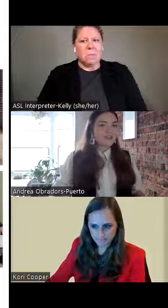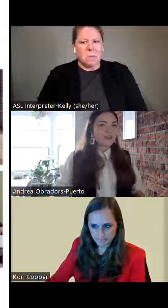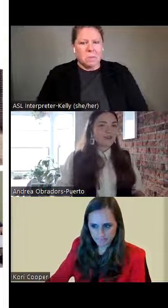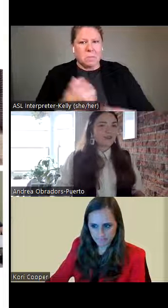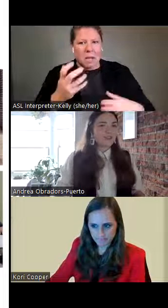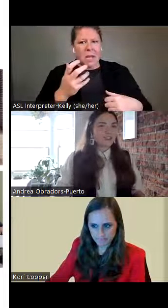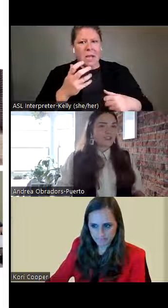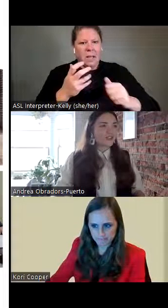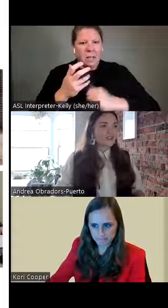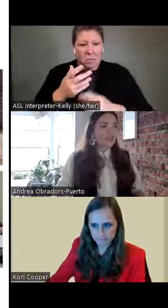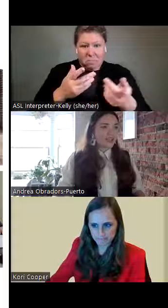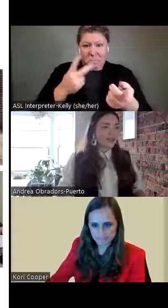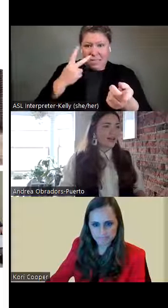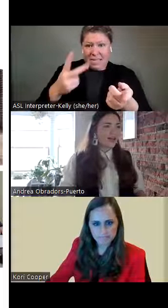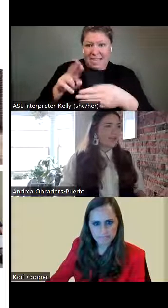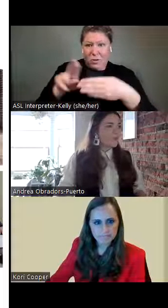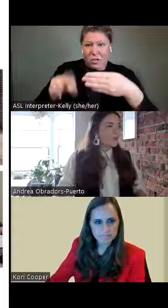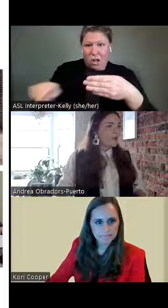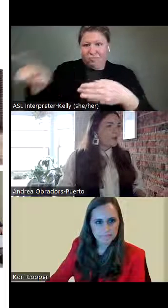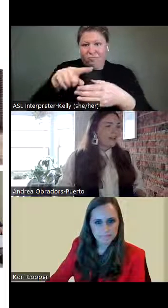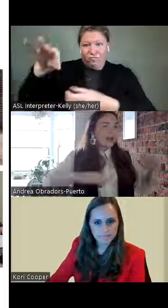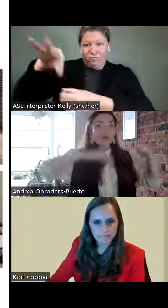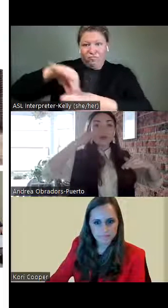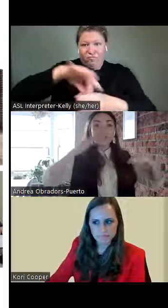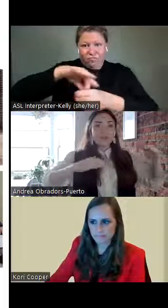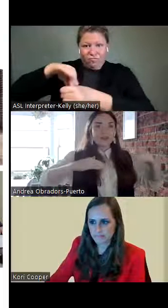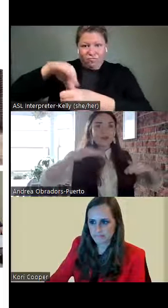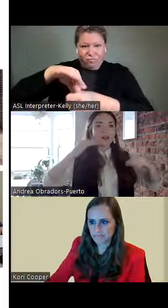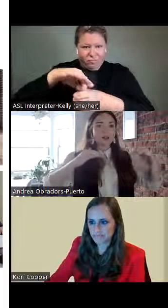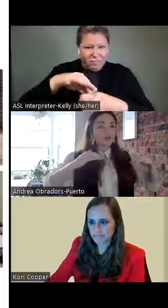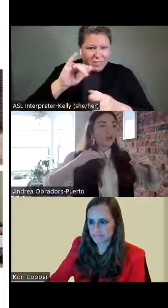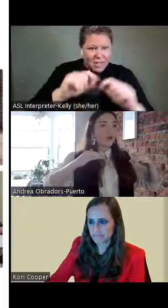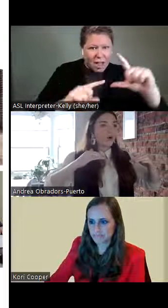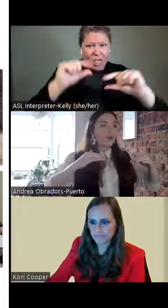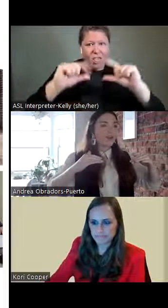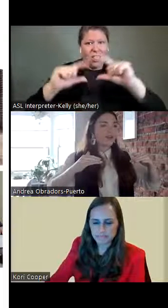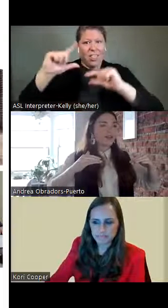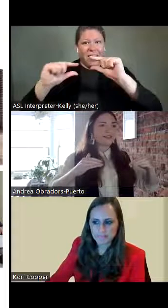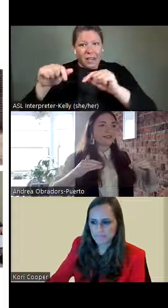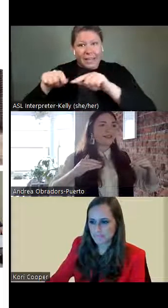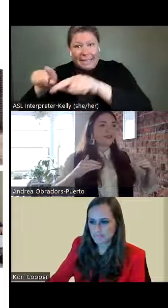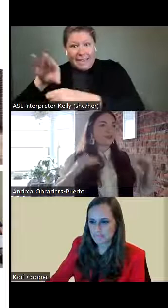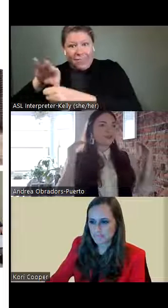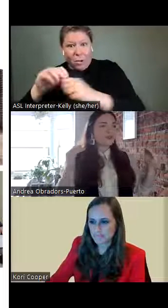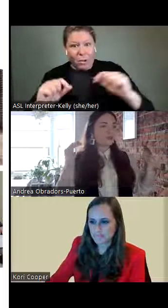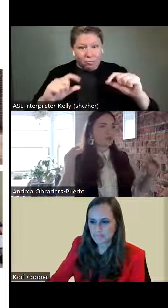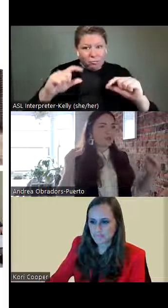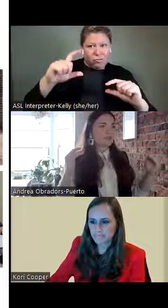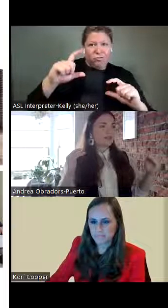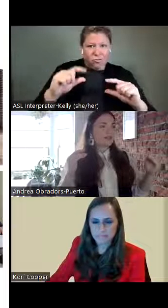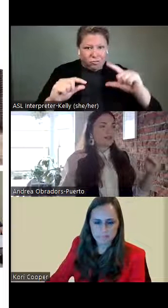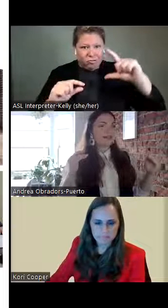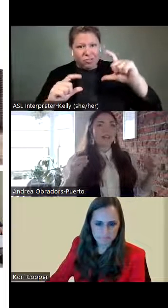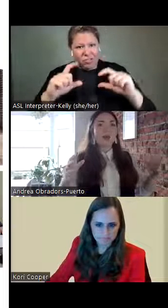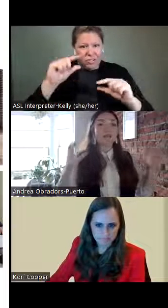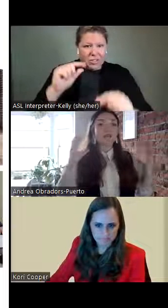Hopefully you see my results in your screen and how they are moving while you're voting, but I see a lot of focused